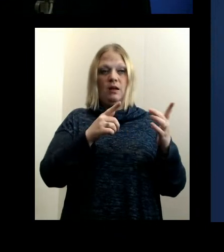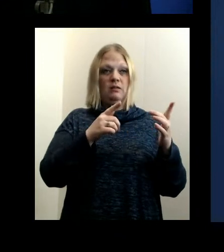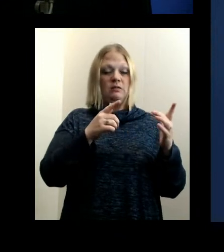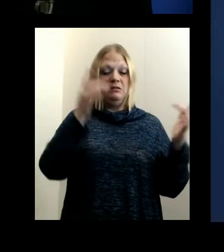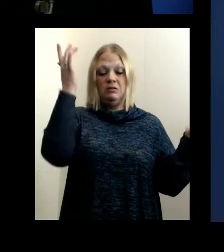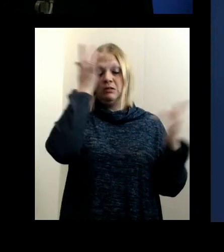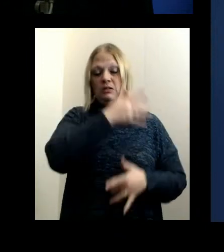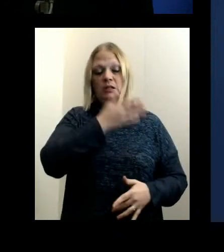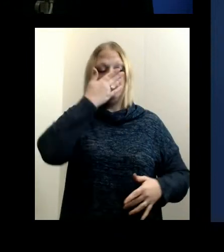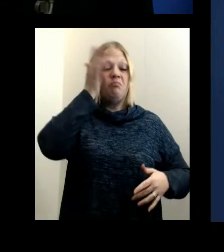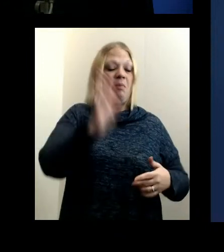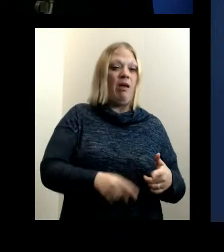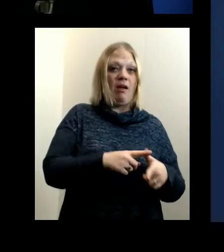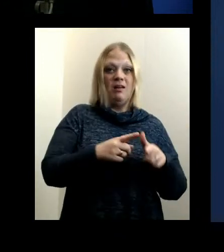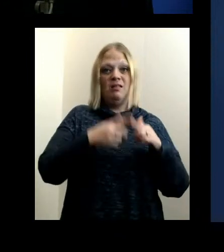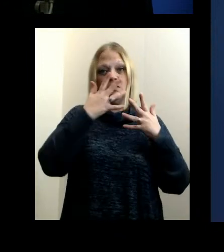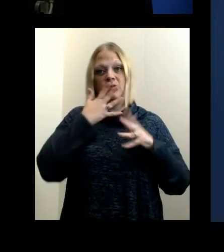die.